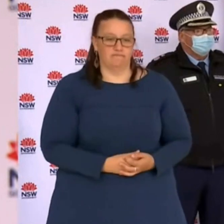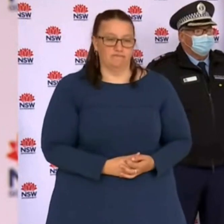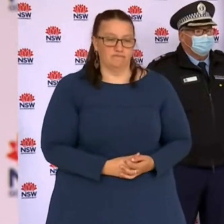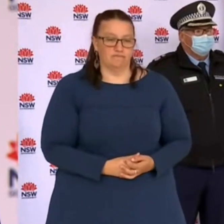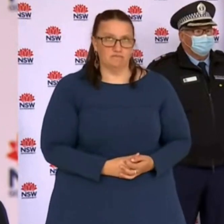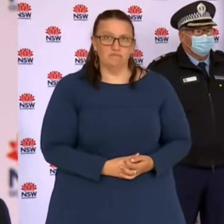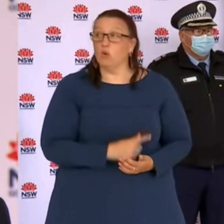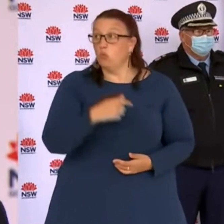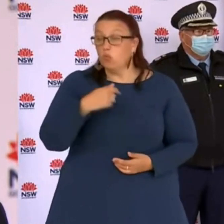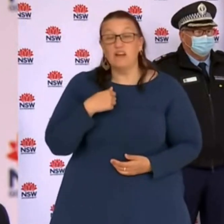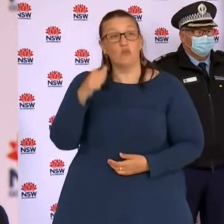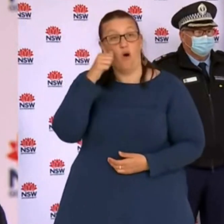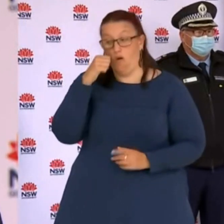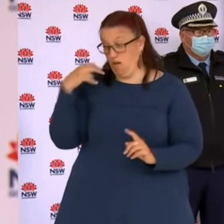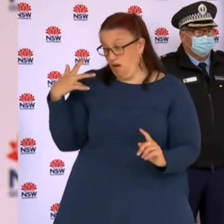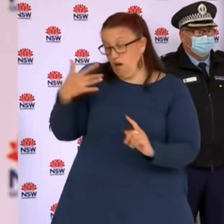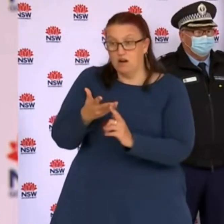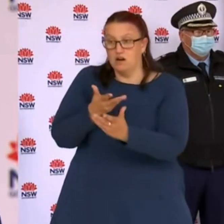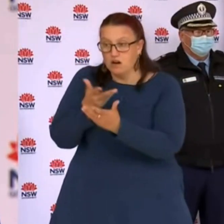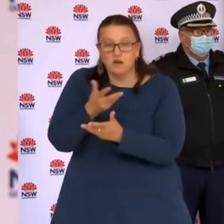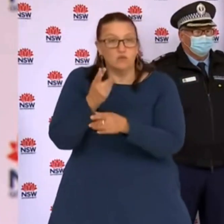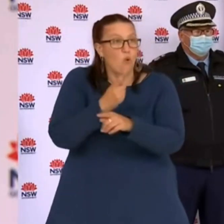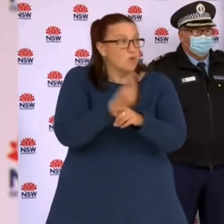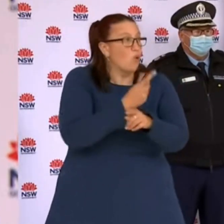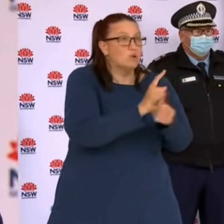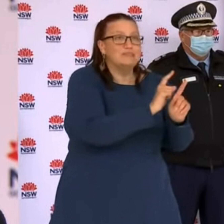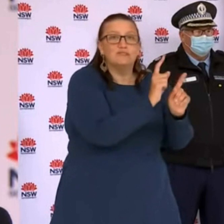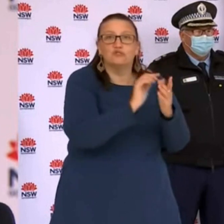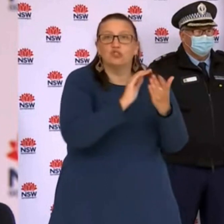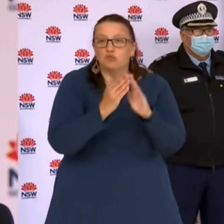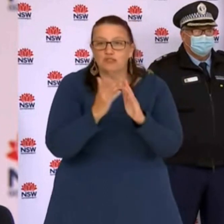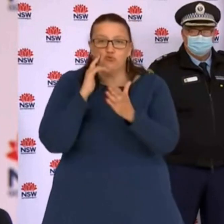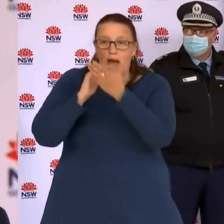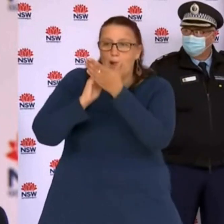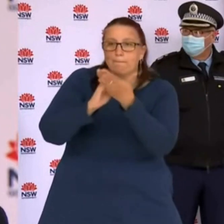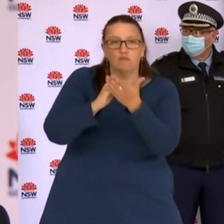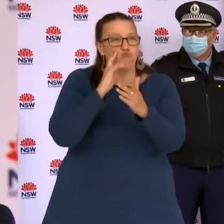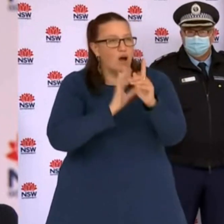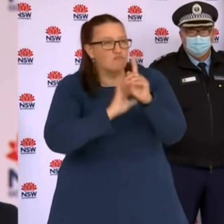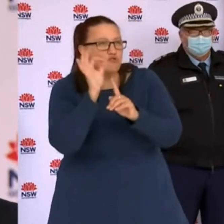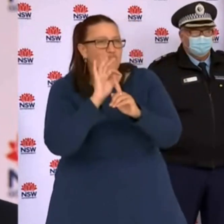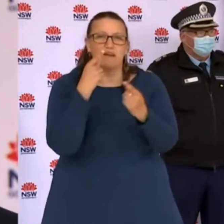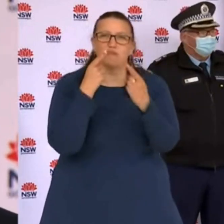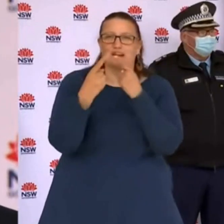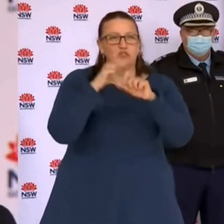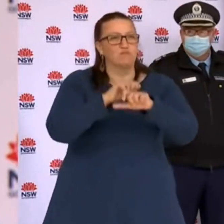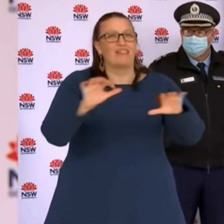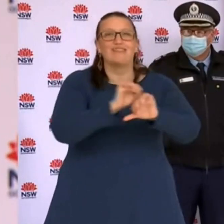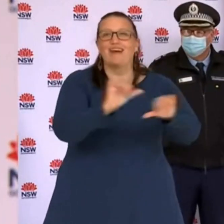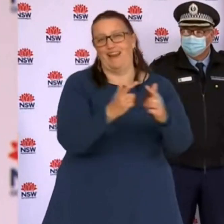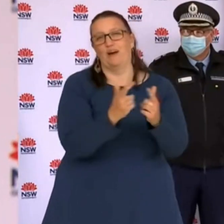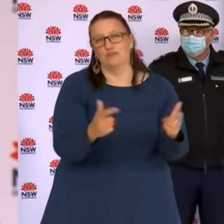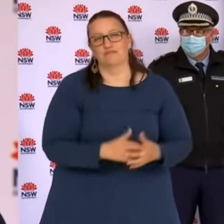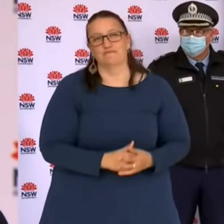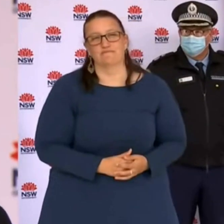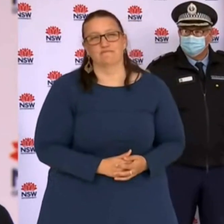communities from the get-go, but obviously that will be further enhanced and continue in following days. Given your comment that we can't... Please, yep.